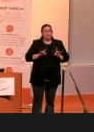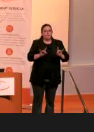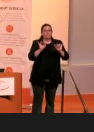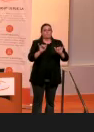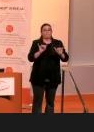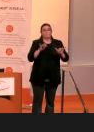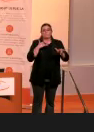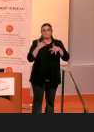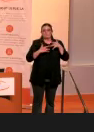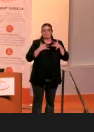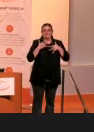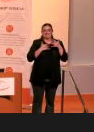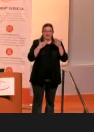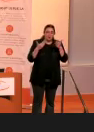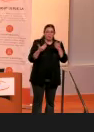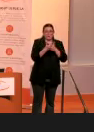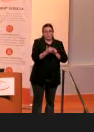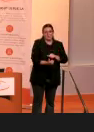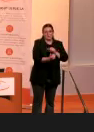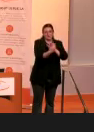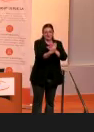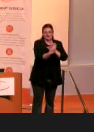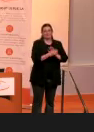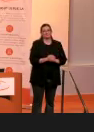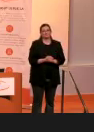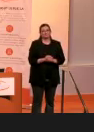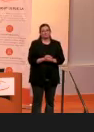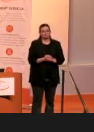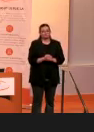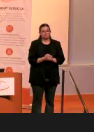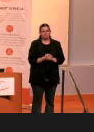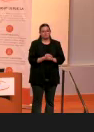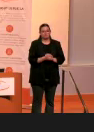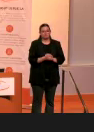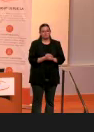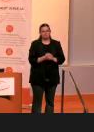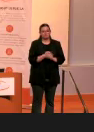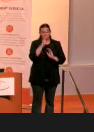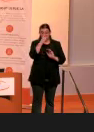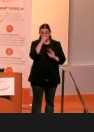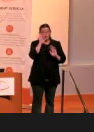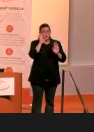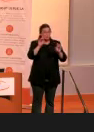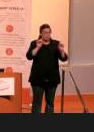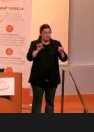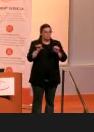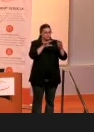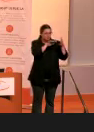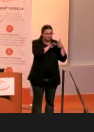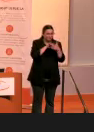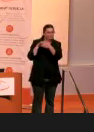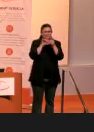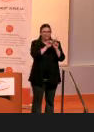exciting new interventions which will complement the interferonopathies, the plasmacytic dendritic